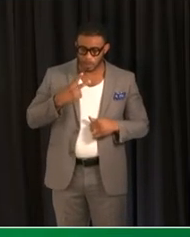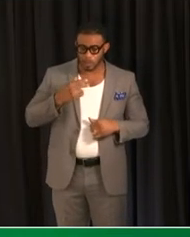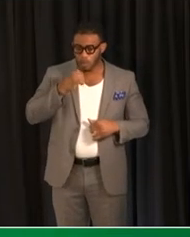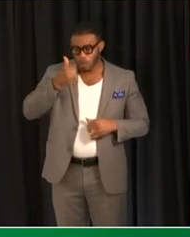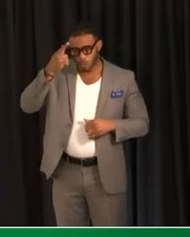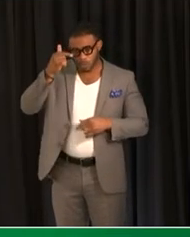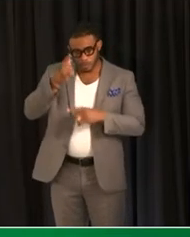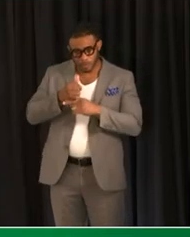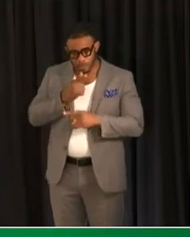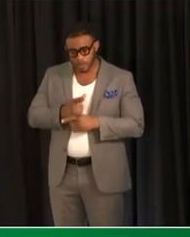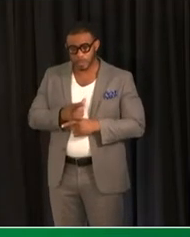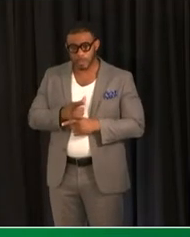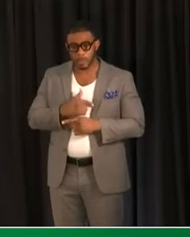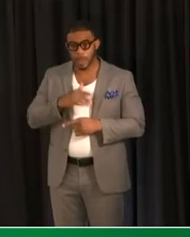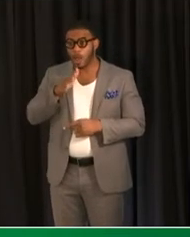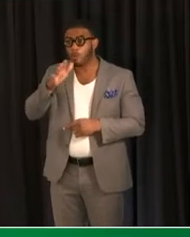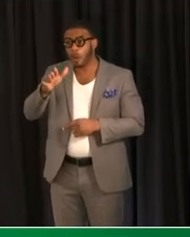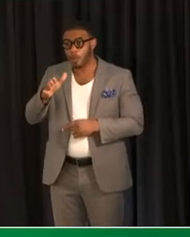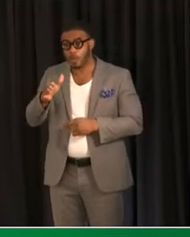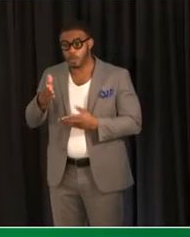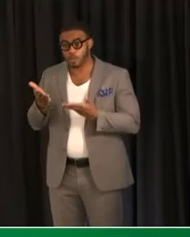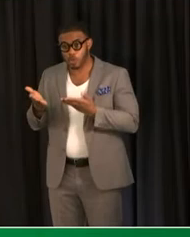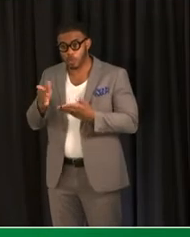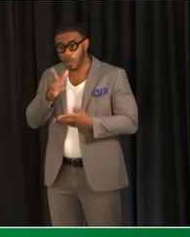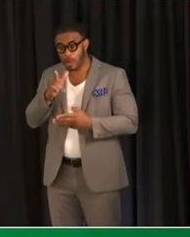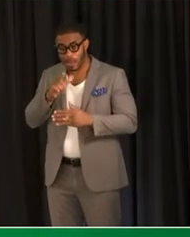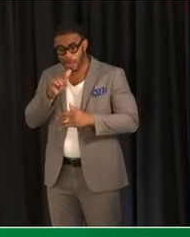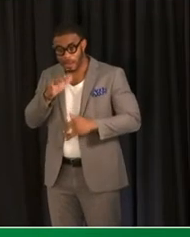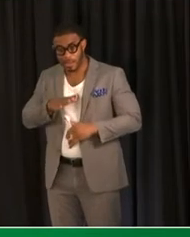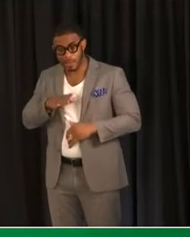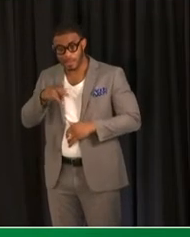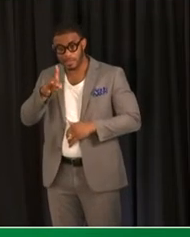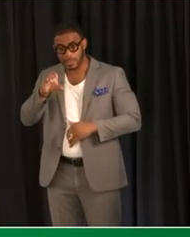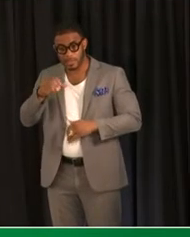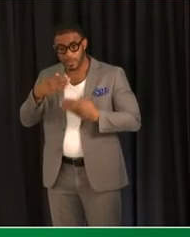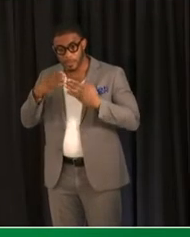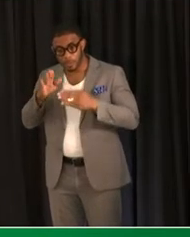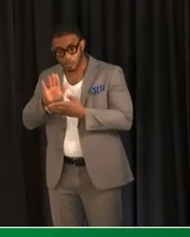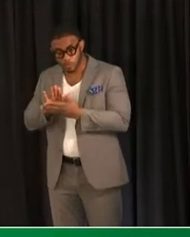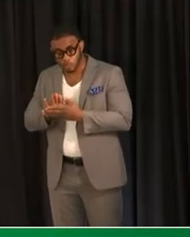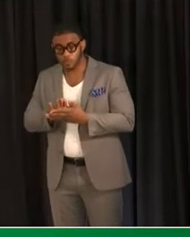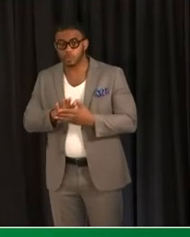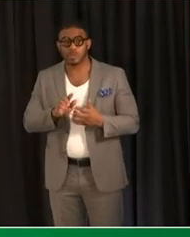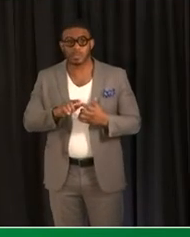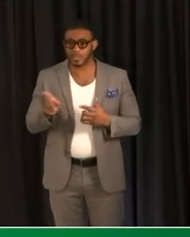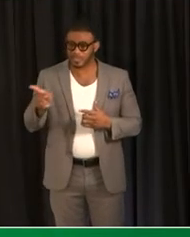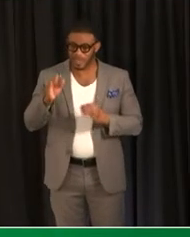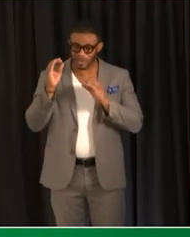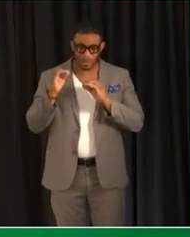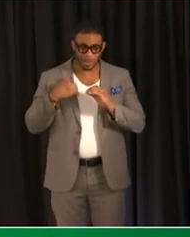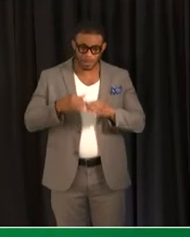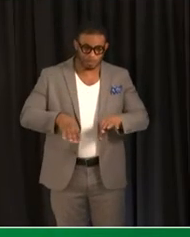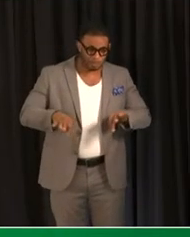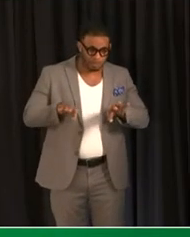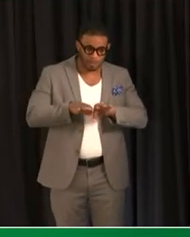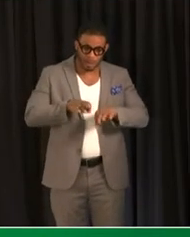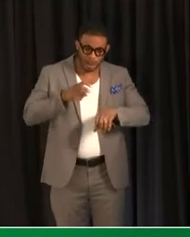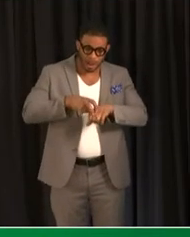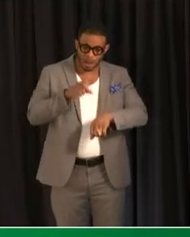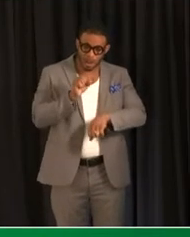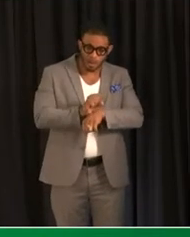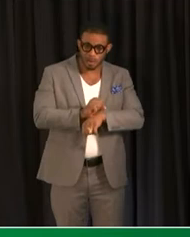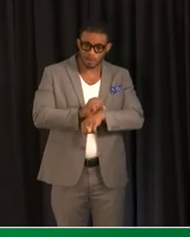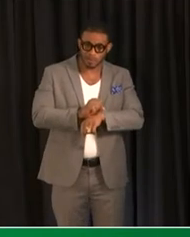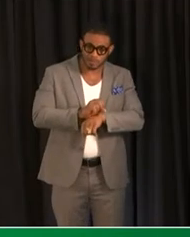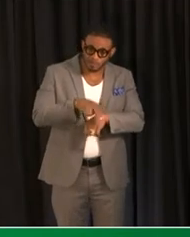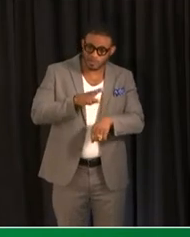My grandmother actually served as a lunch lady at DC Public Schools. And, they really taught me the importance